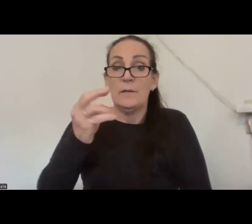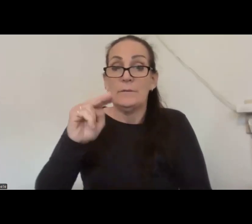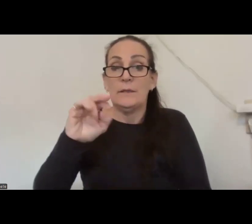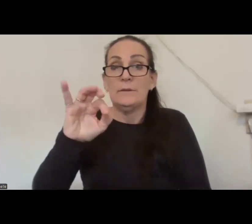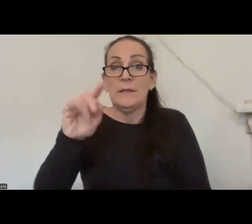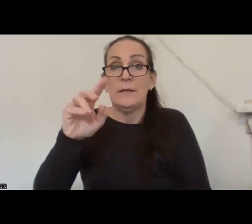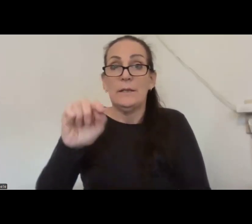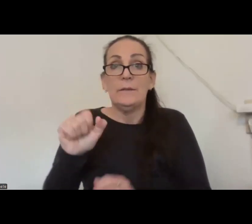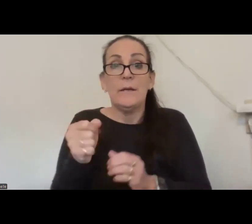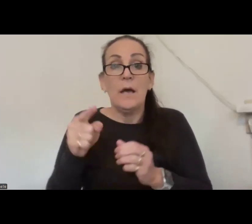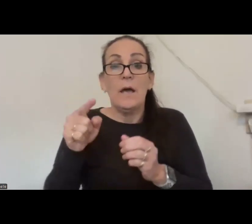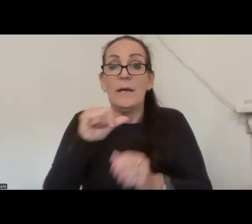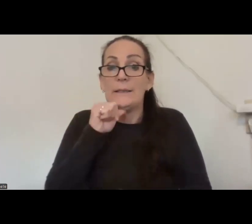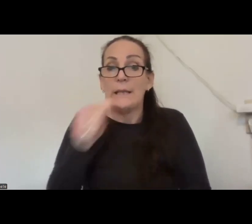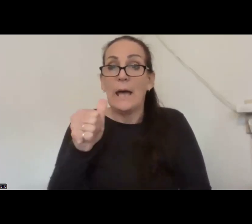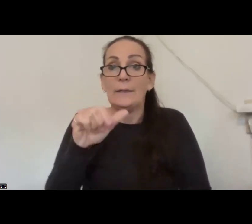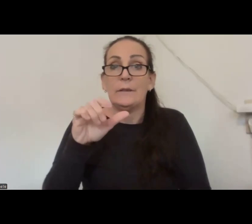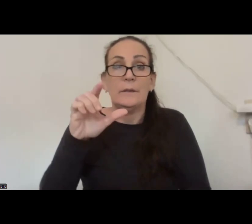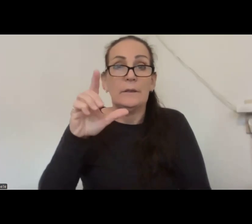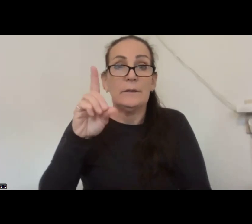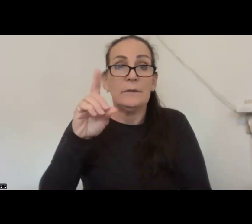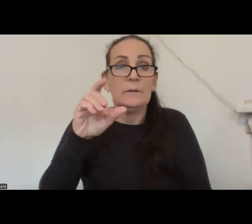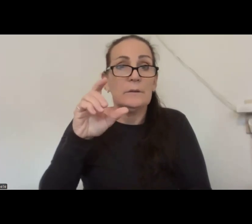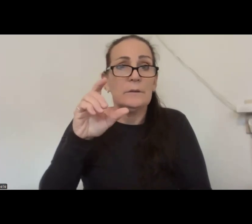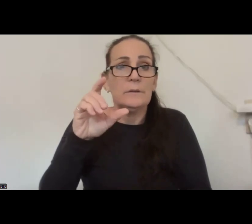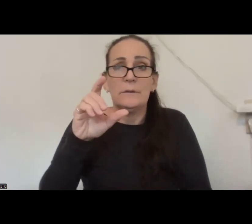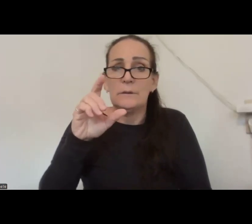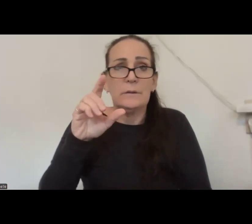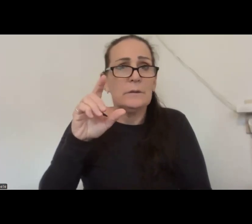Yeah, that'd be good. opportunities. So Haley, I looked at the